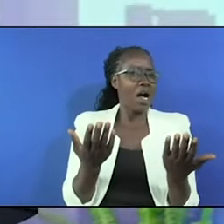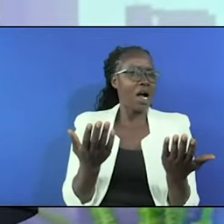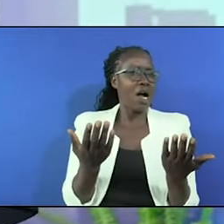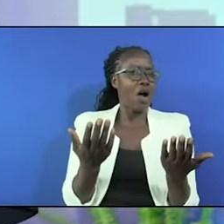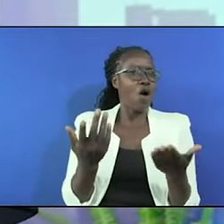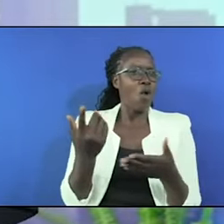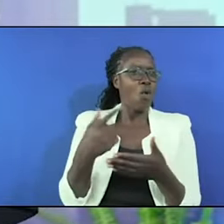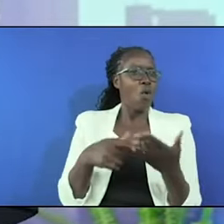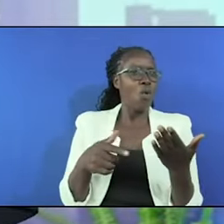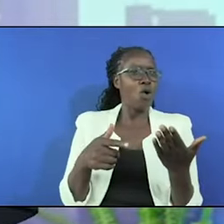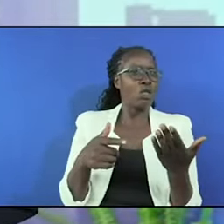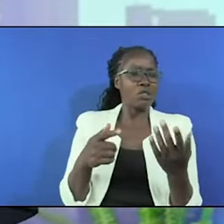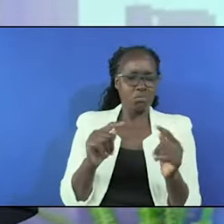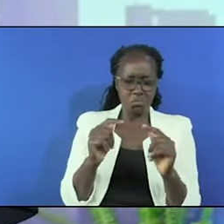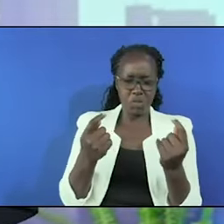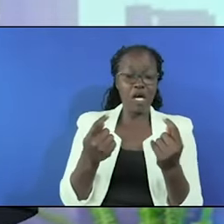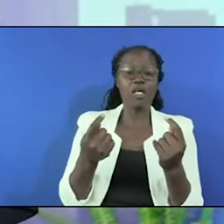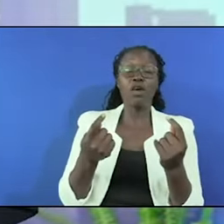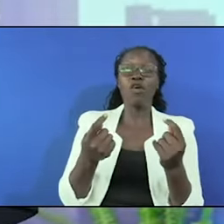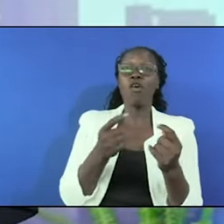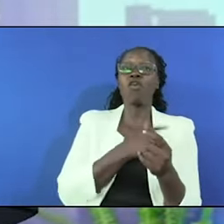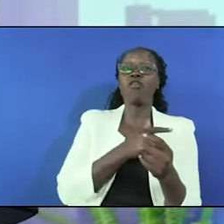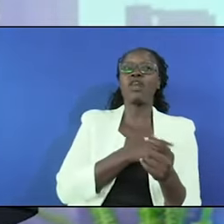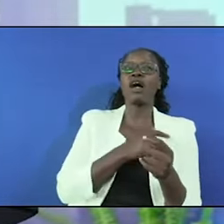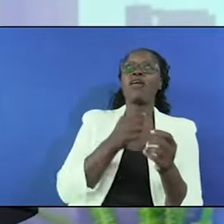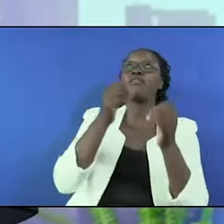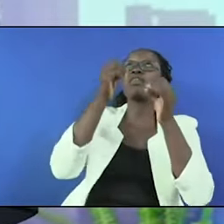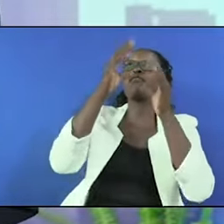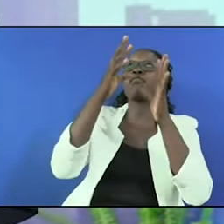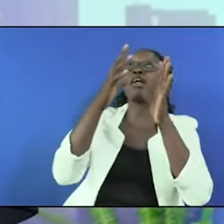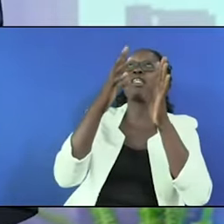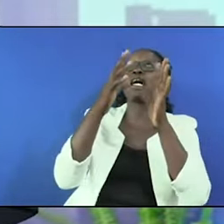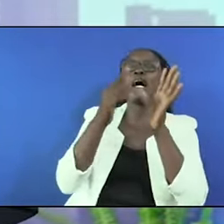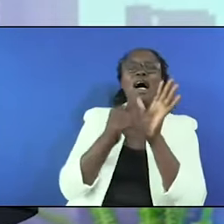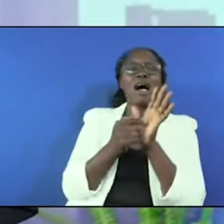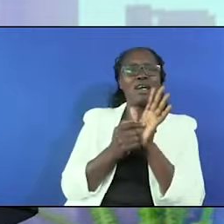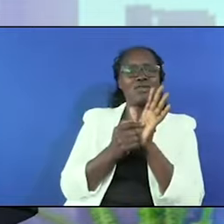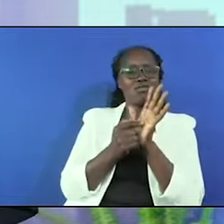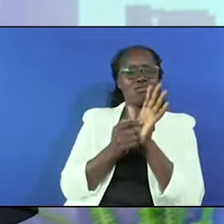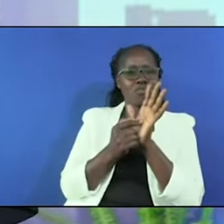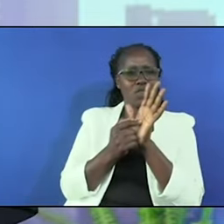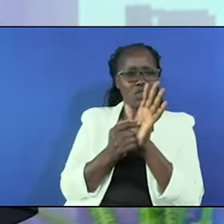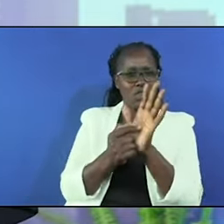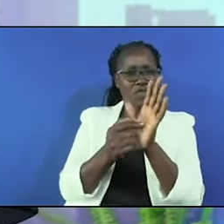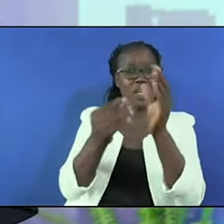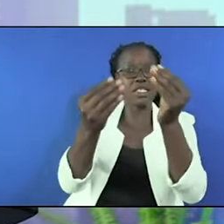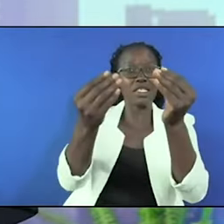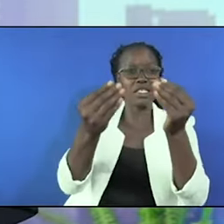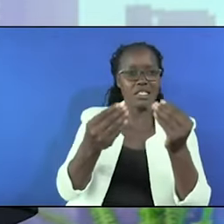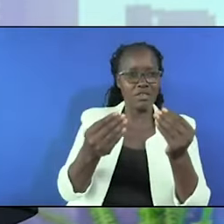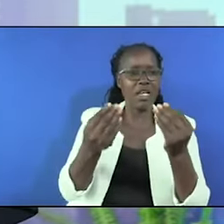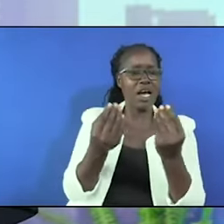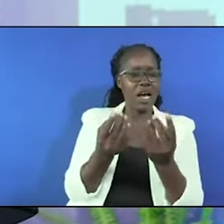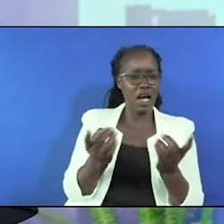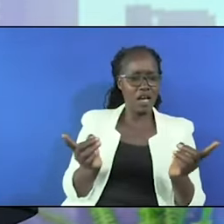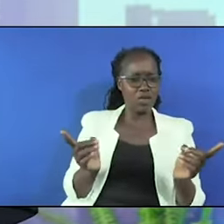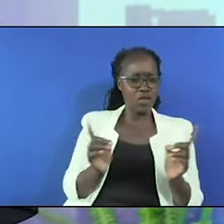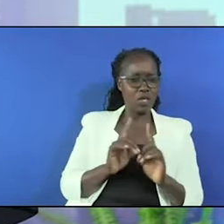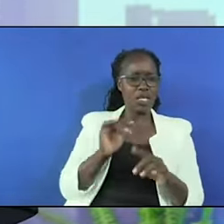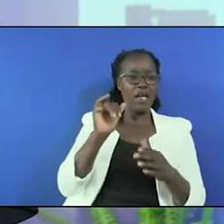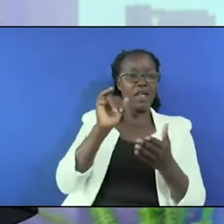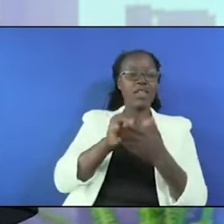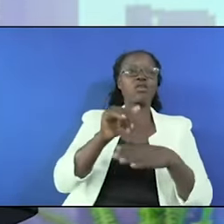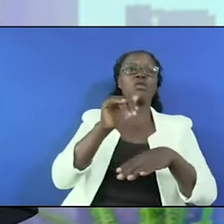what manner of love the Father has lavished on us, that we might